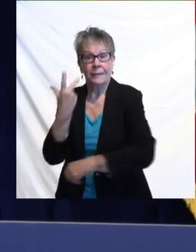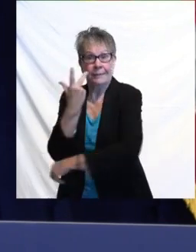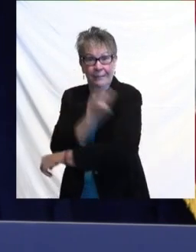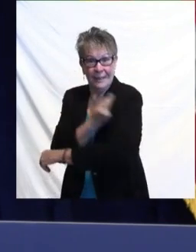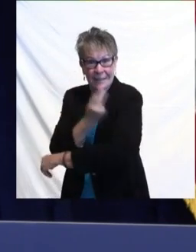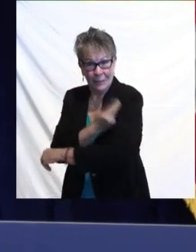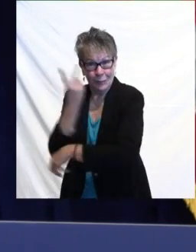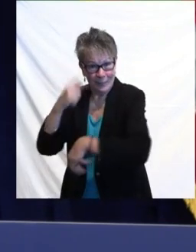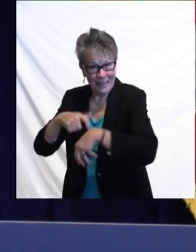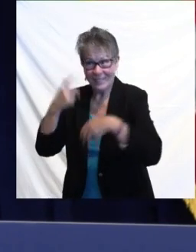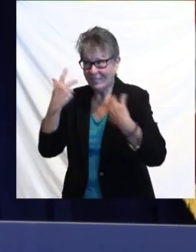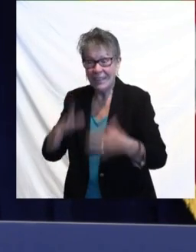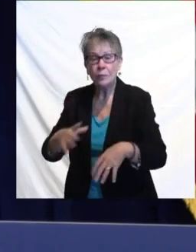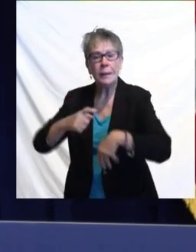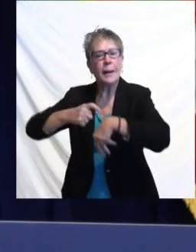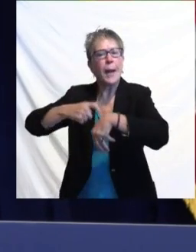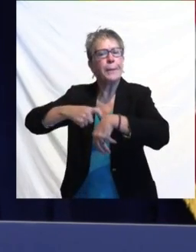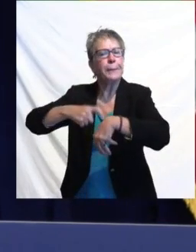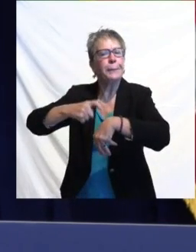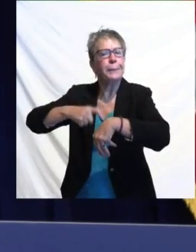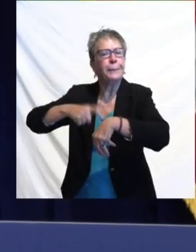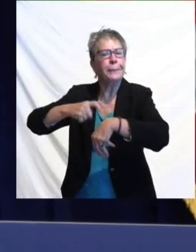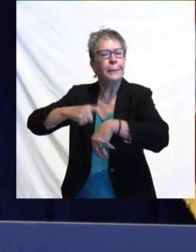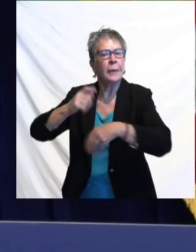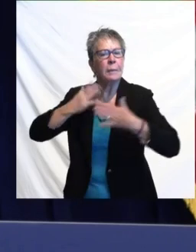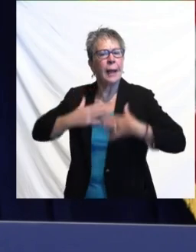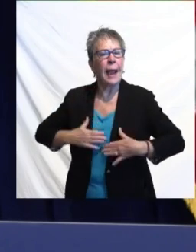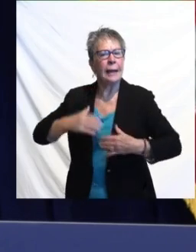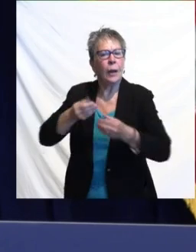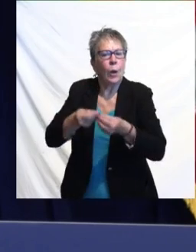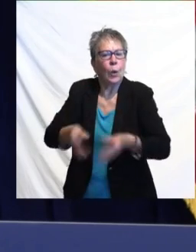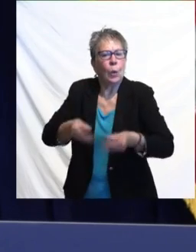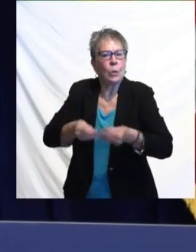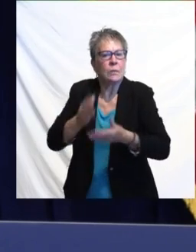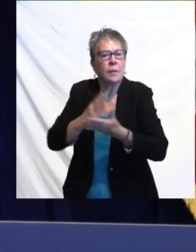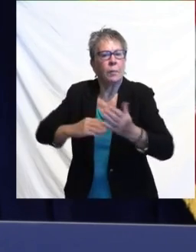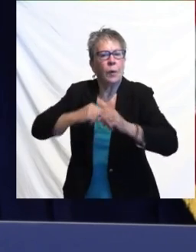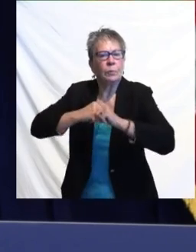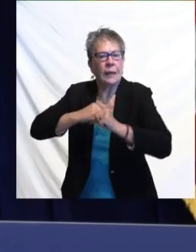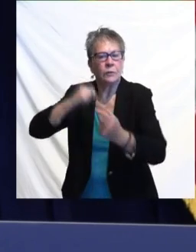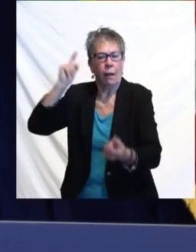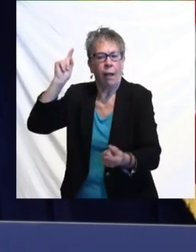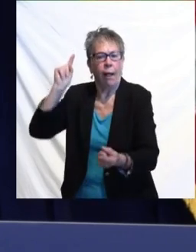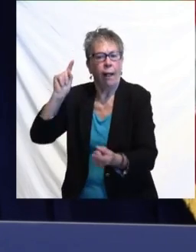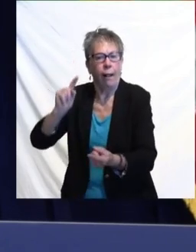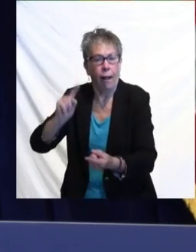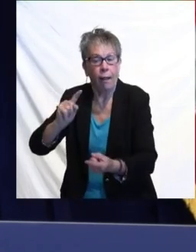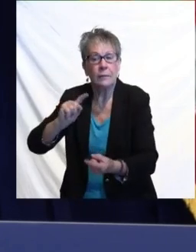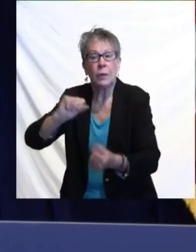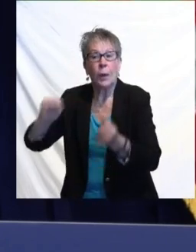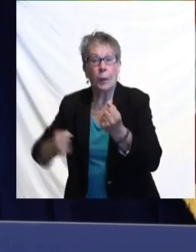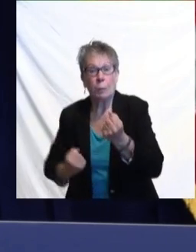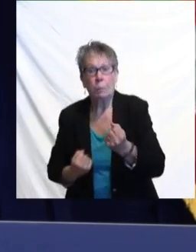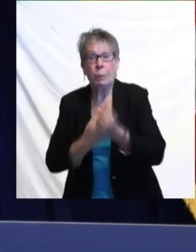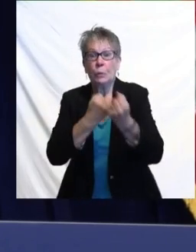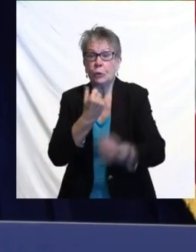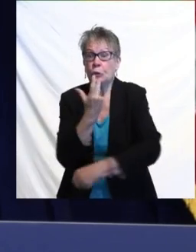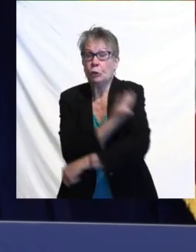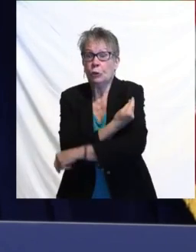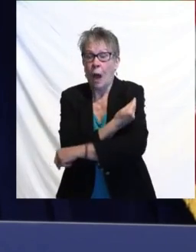infection, reduced for each vaccine brand as follows. For the J&J vaccine, effectiveness